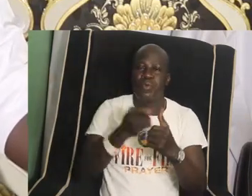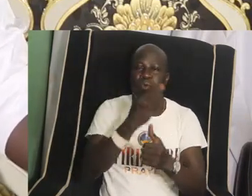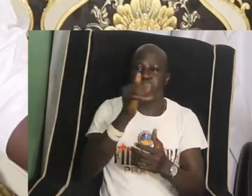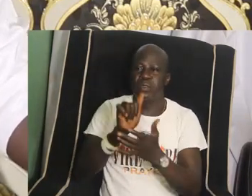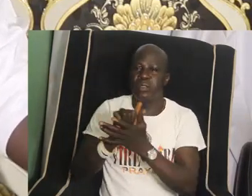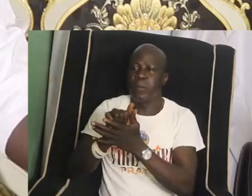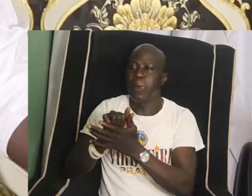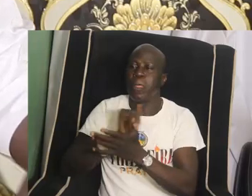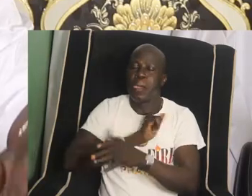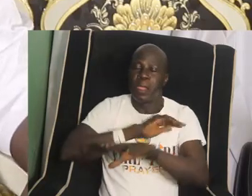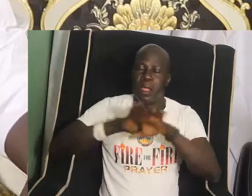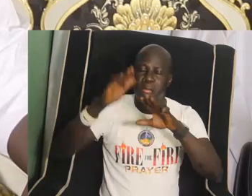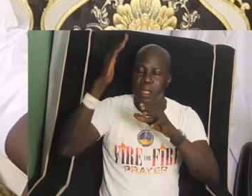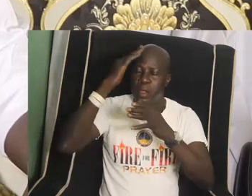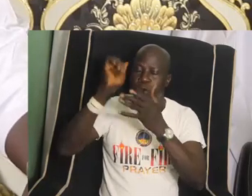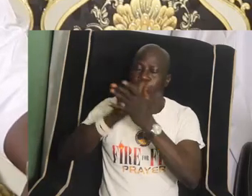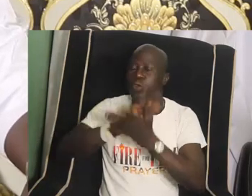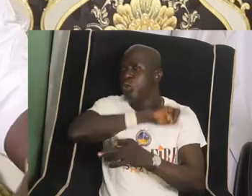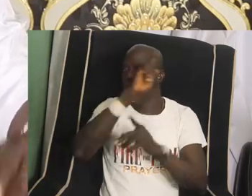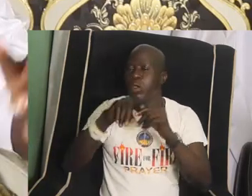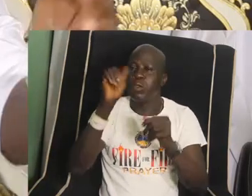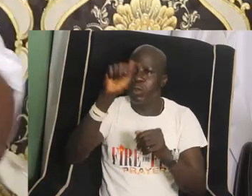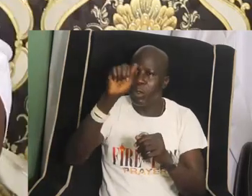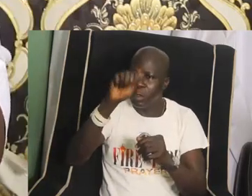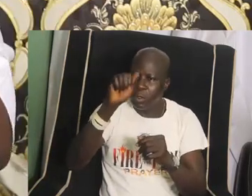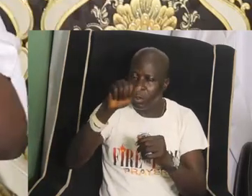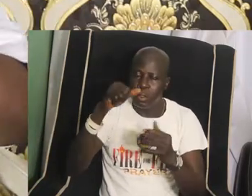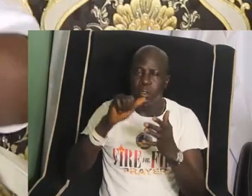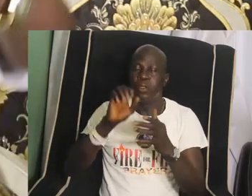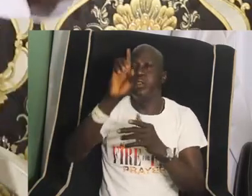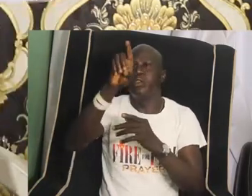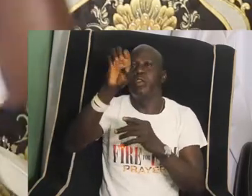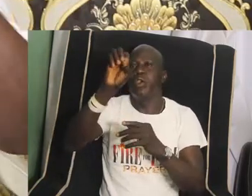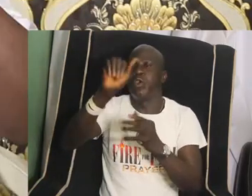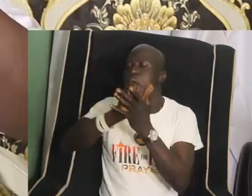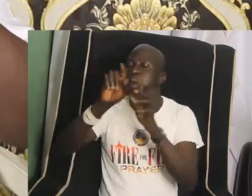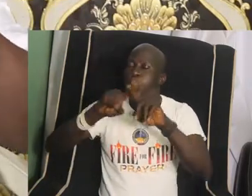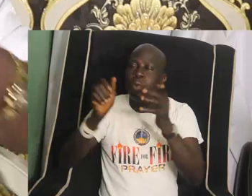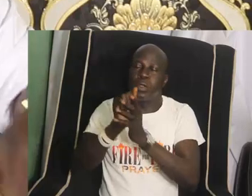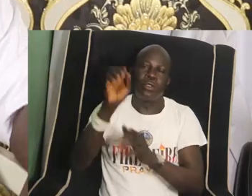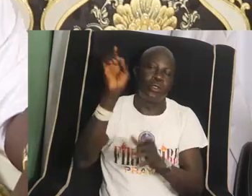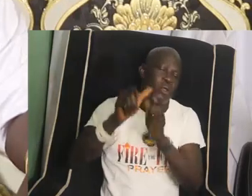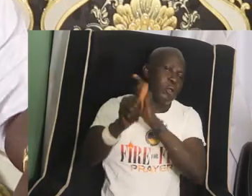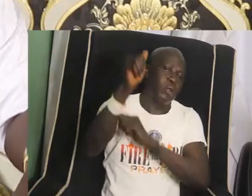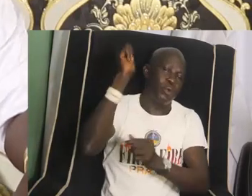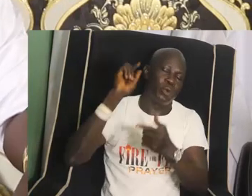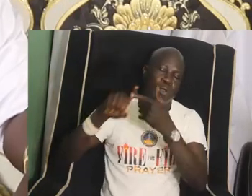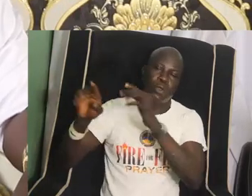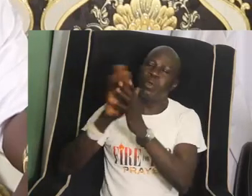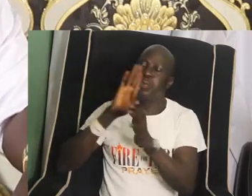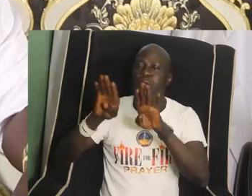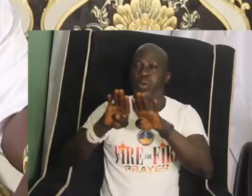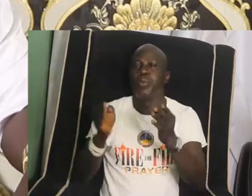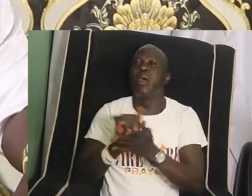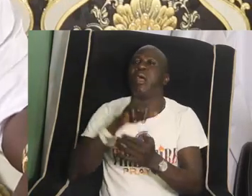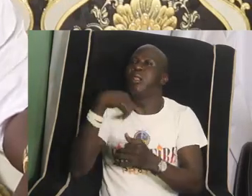is to this mi o mo igba to tin kalekun I don't know when you have been locked in the door le ko de ko lati shi and it will refuse to be open emi so fun olorun ni pe